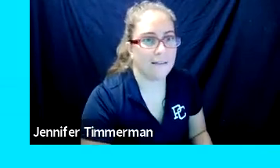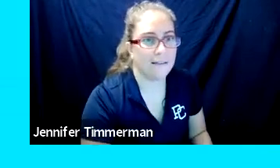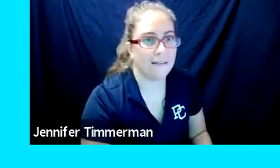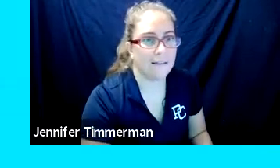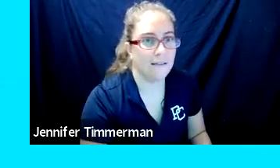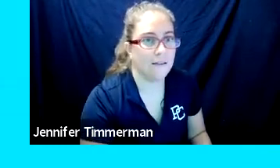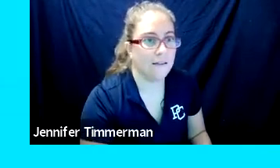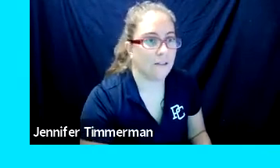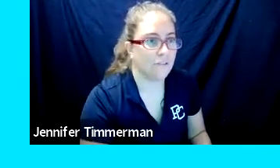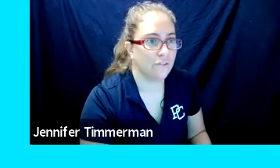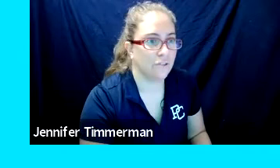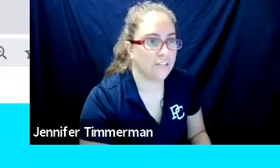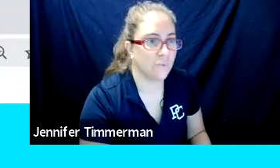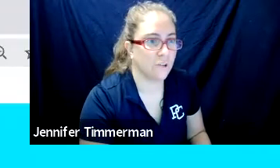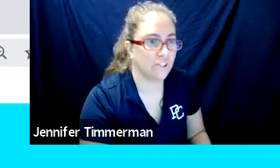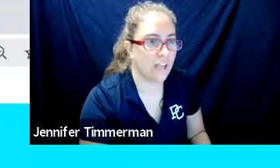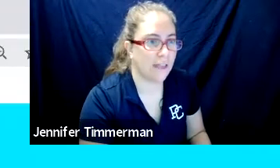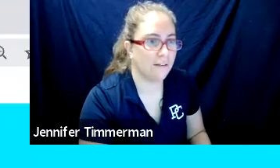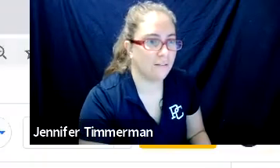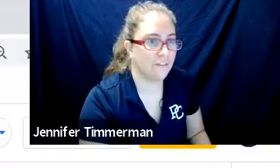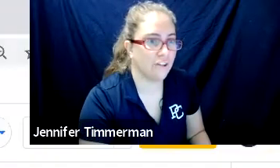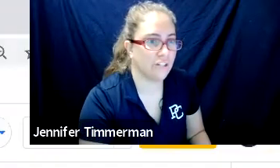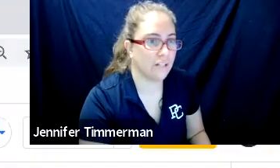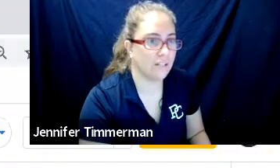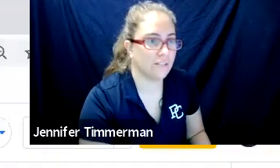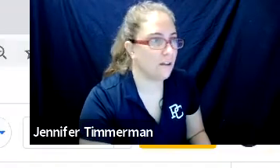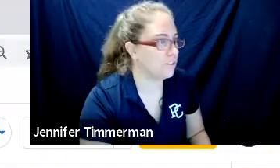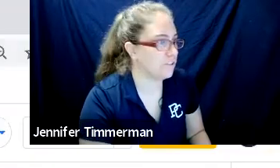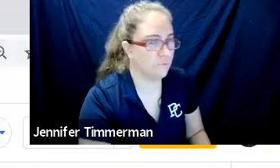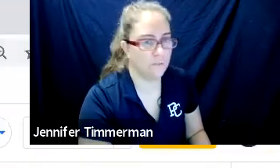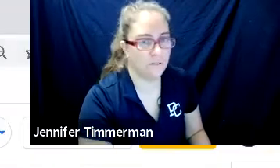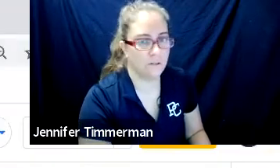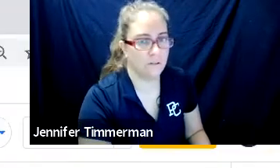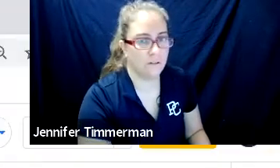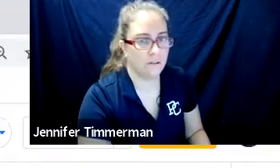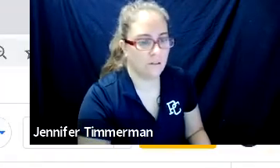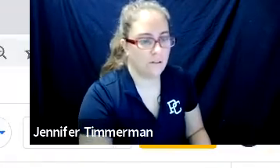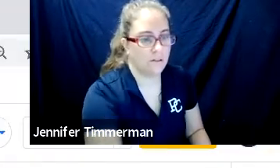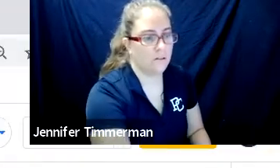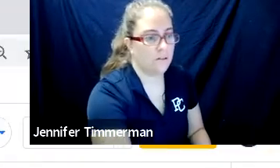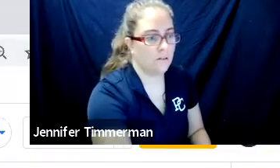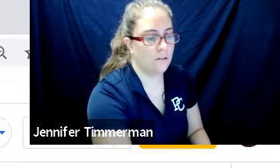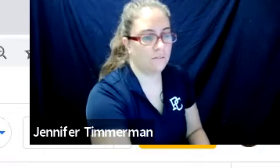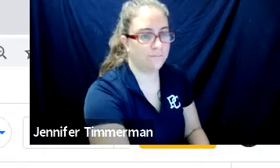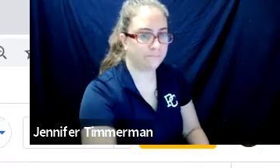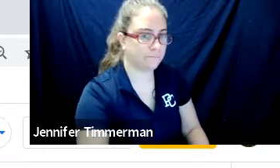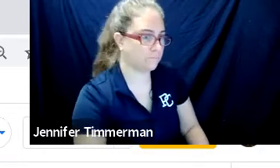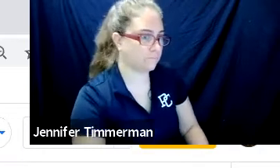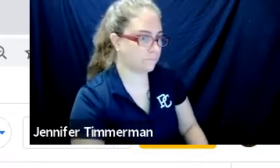chat. Do you guys know where your chat function is on Zoom?